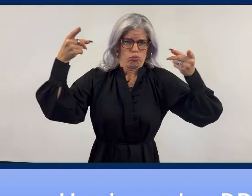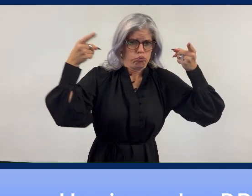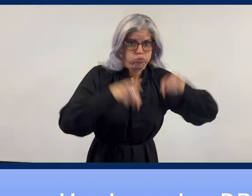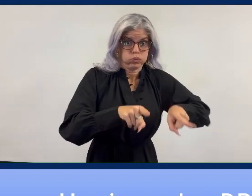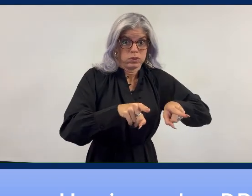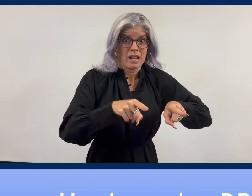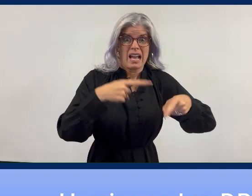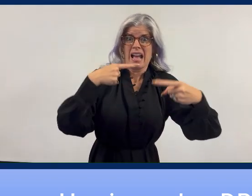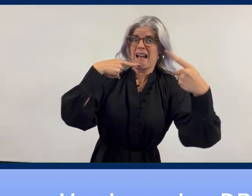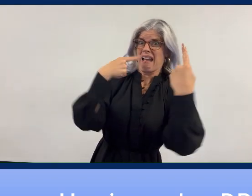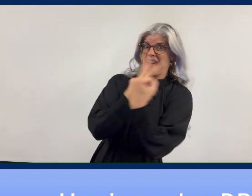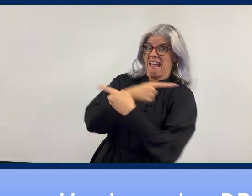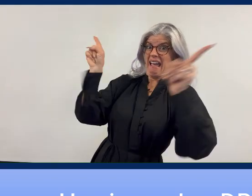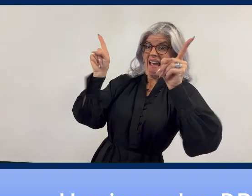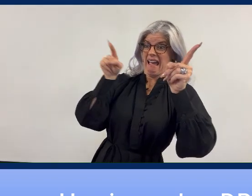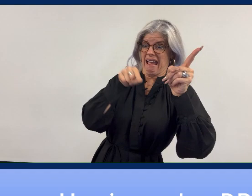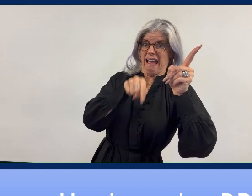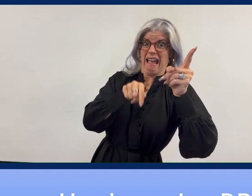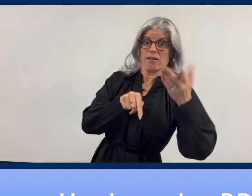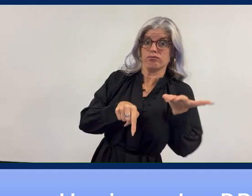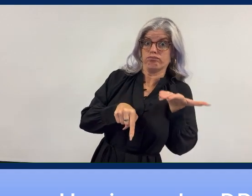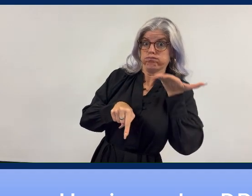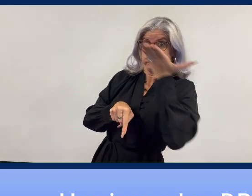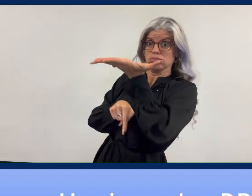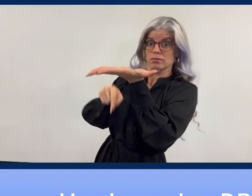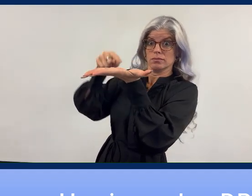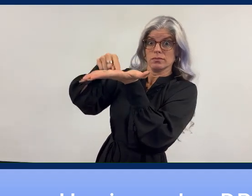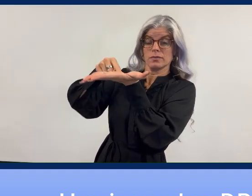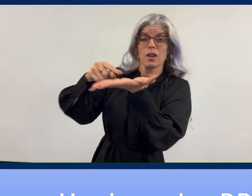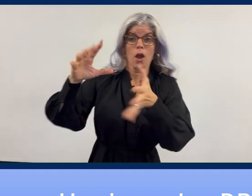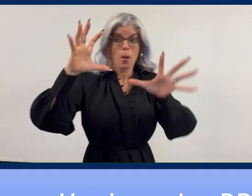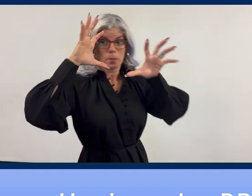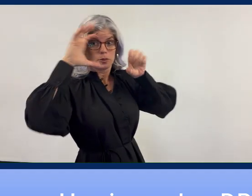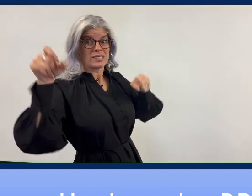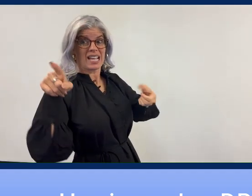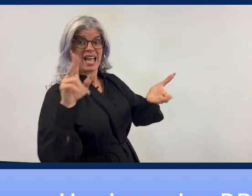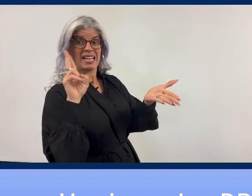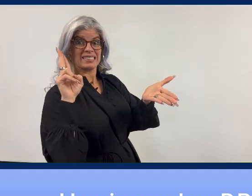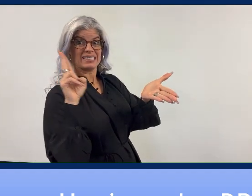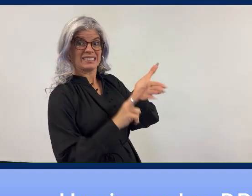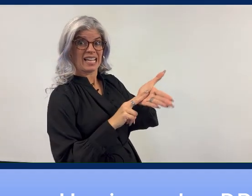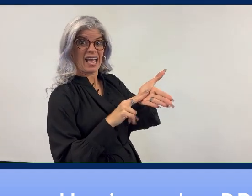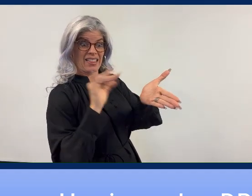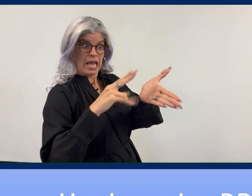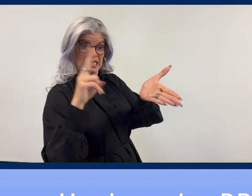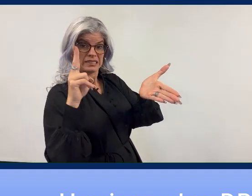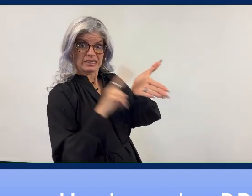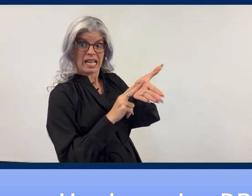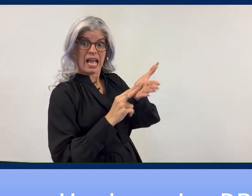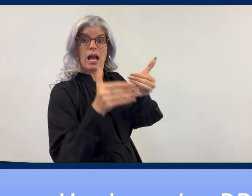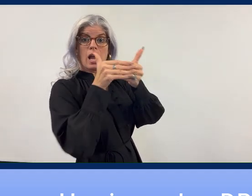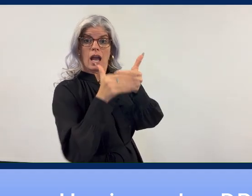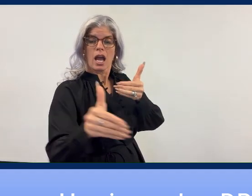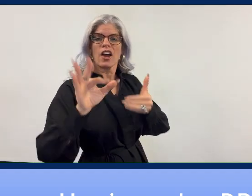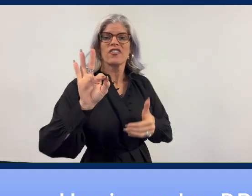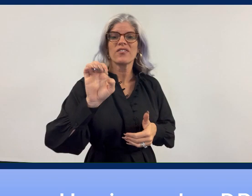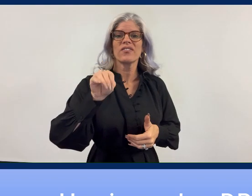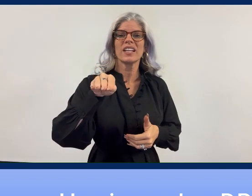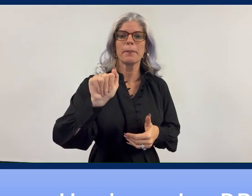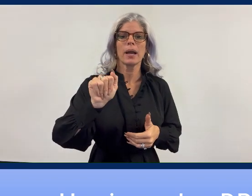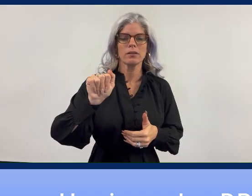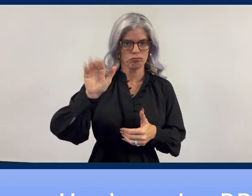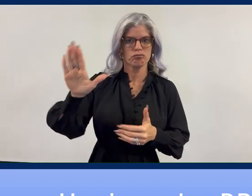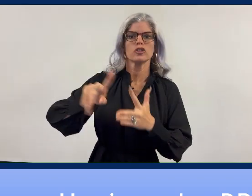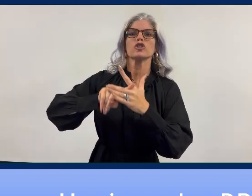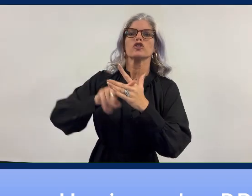incident period. This establishes the date range for damage or losses to be eligible for federal disaster assistance.